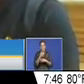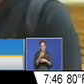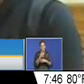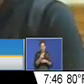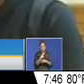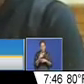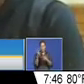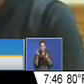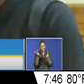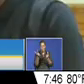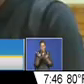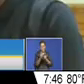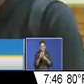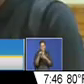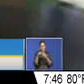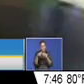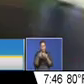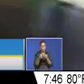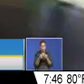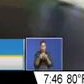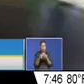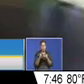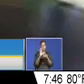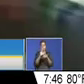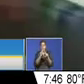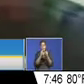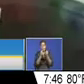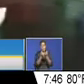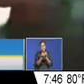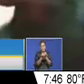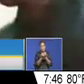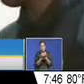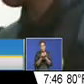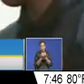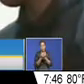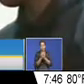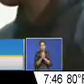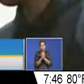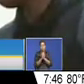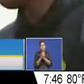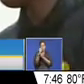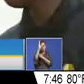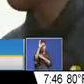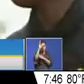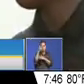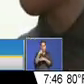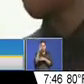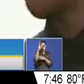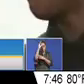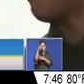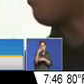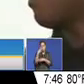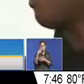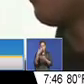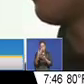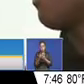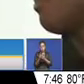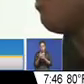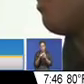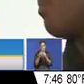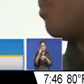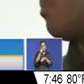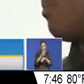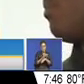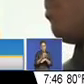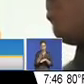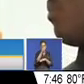how the makeup of your team has looked early in MPBA competition. Well, the guys looked good the other night. We was up at least by 35 points